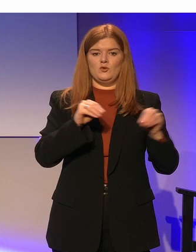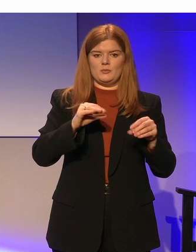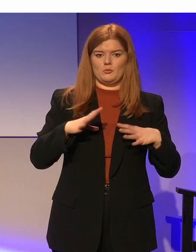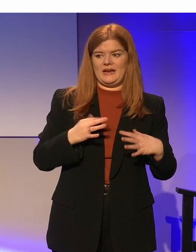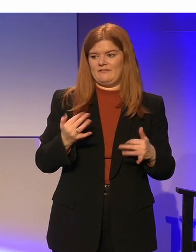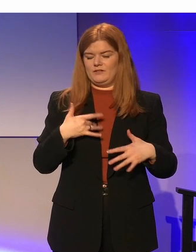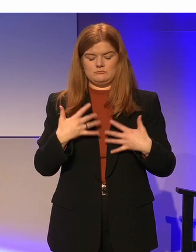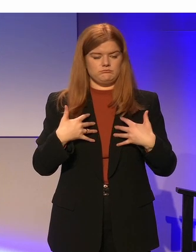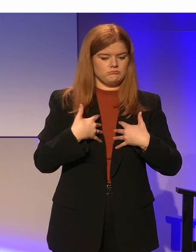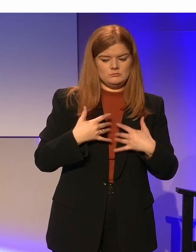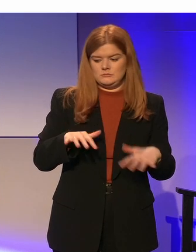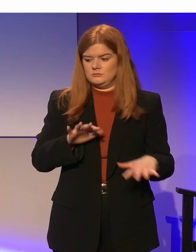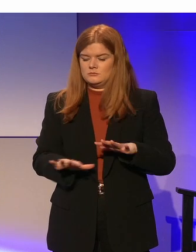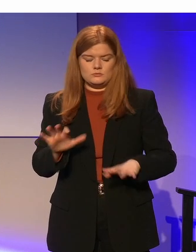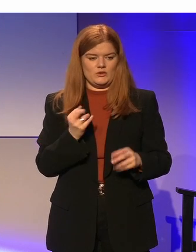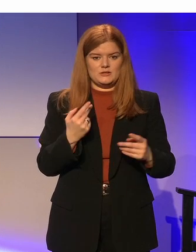feel anxious and when